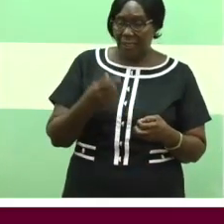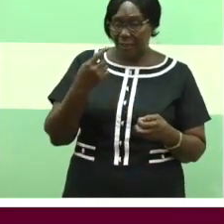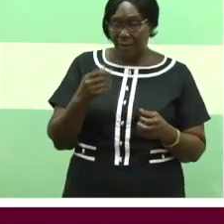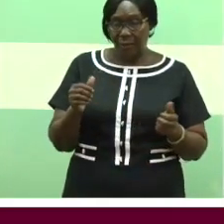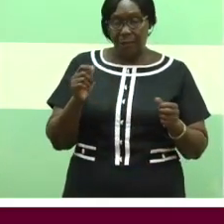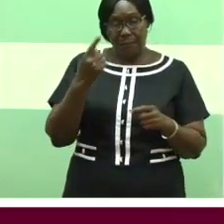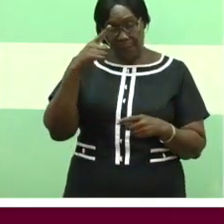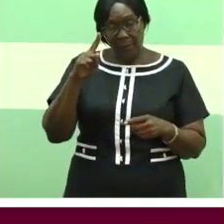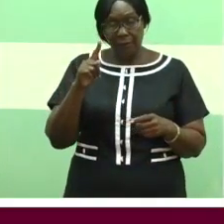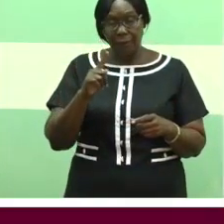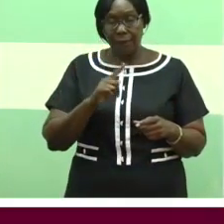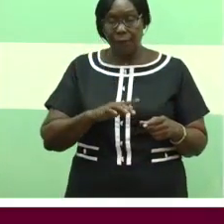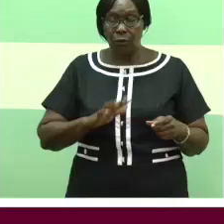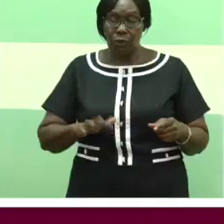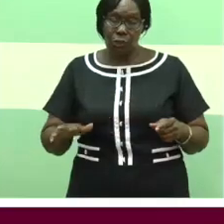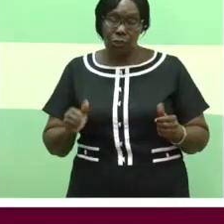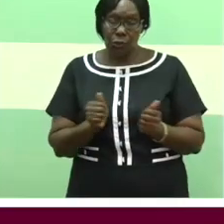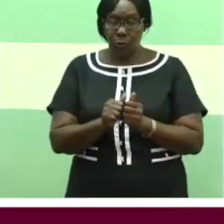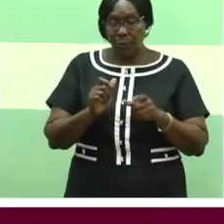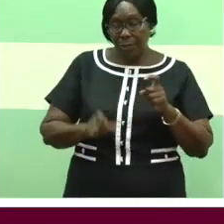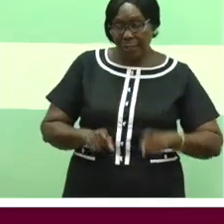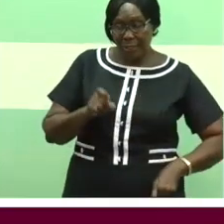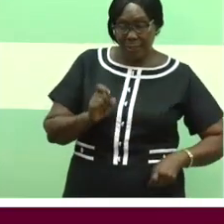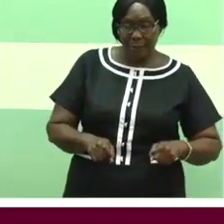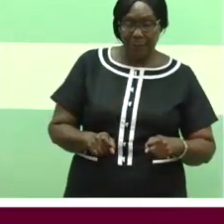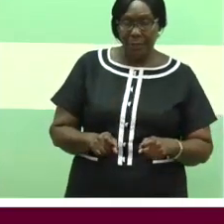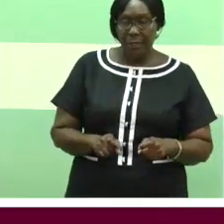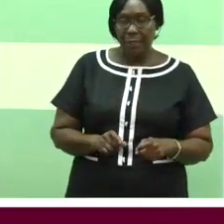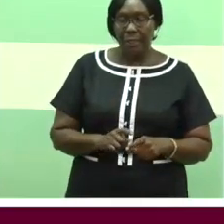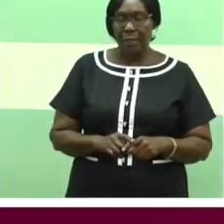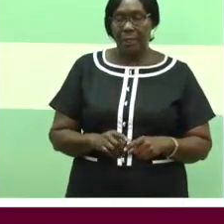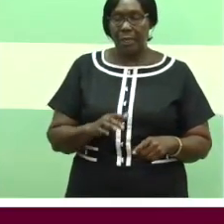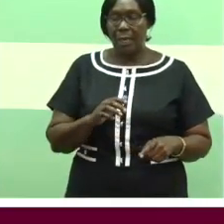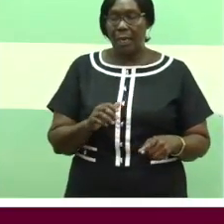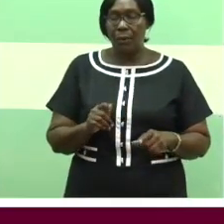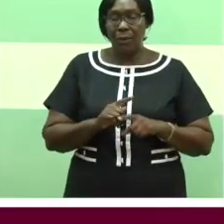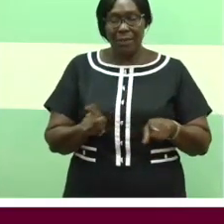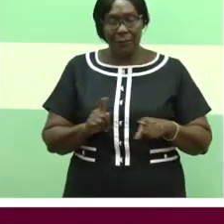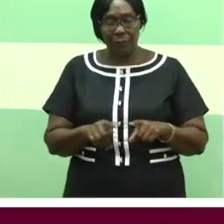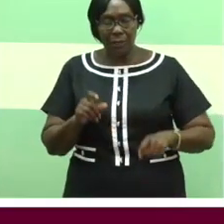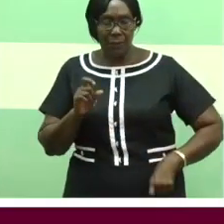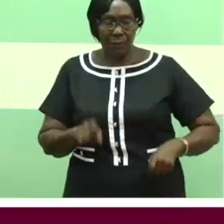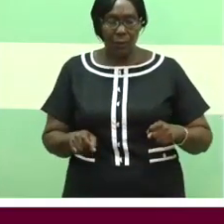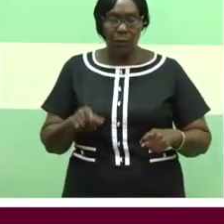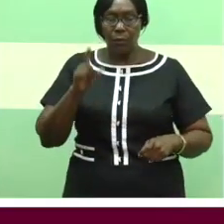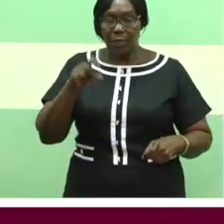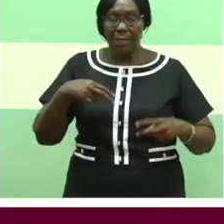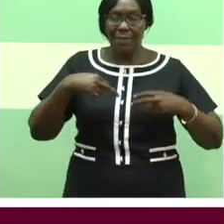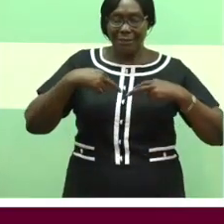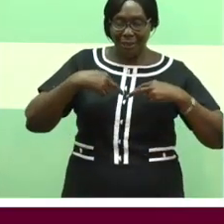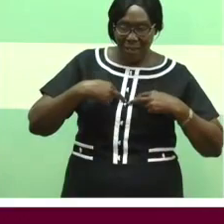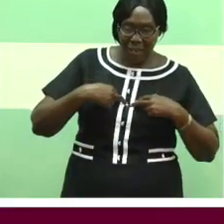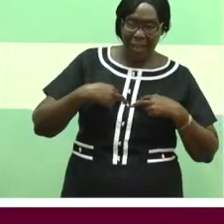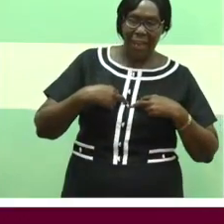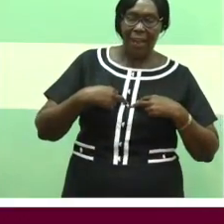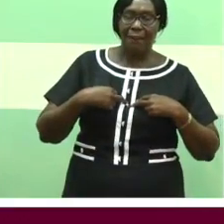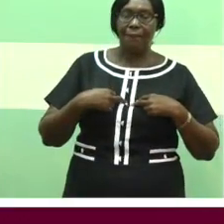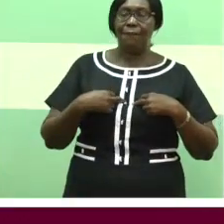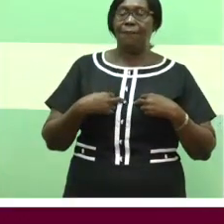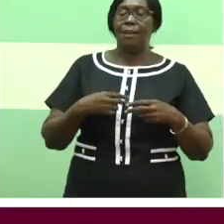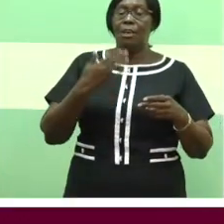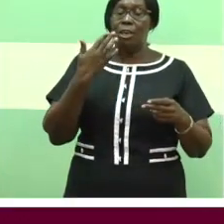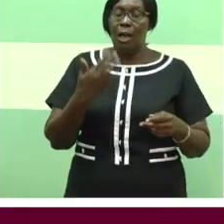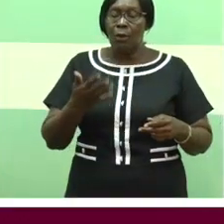with disabilities, especially persons with autism and ADHD, we need to have a structure for them.